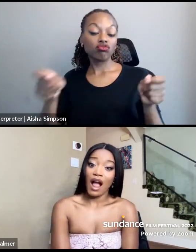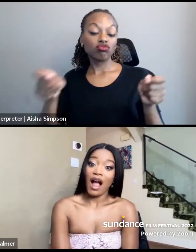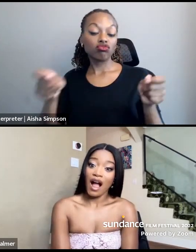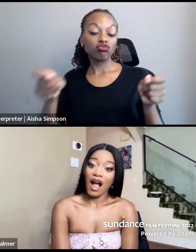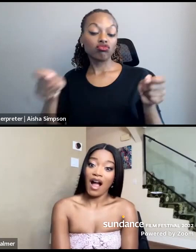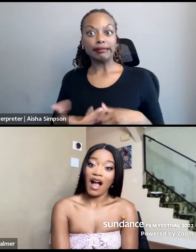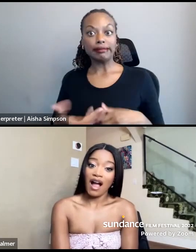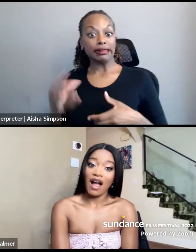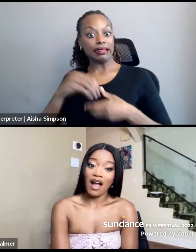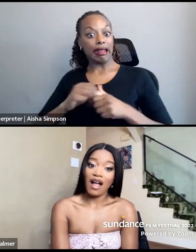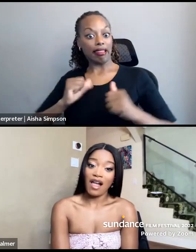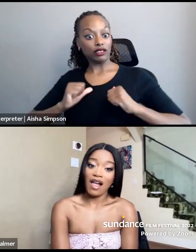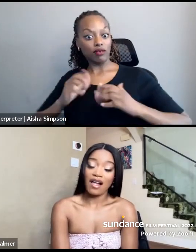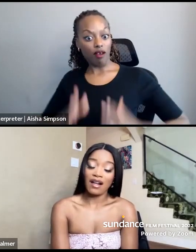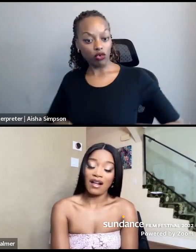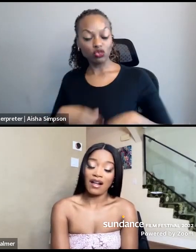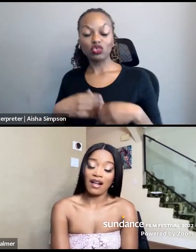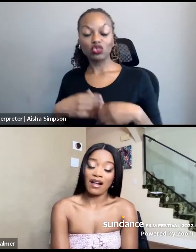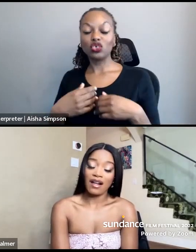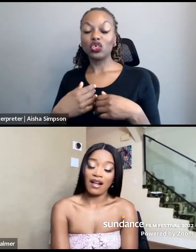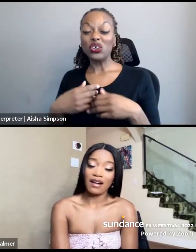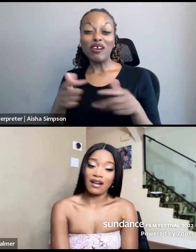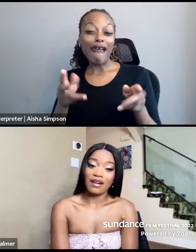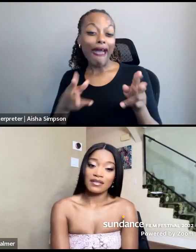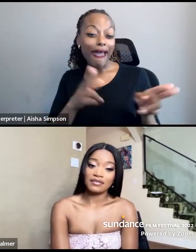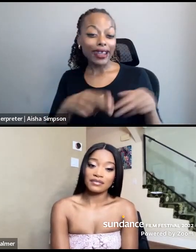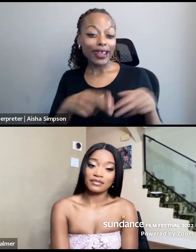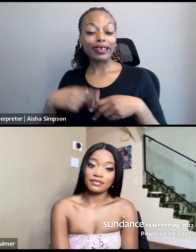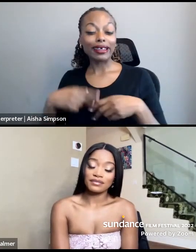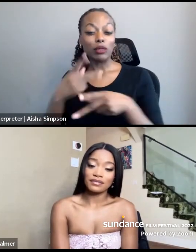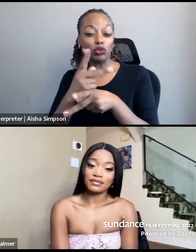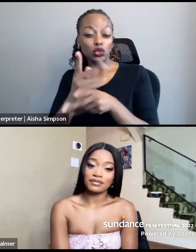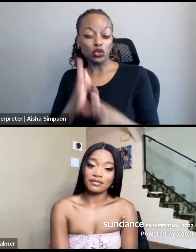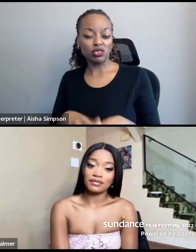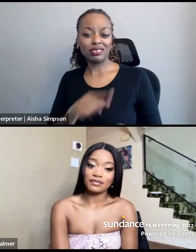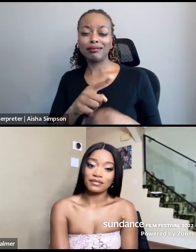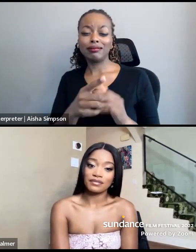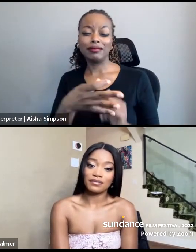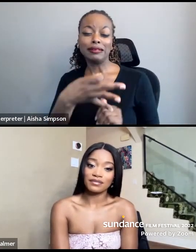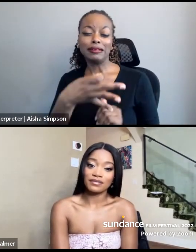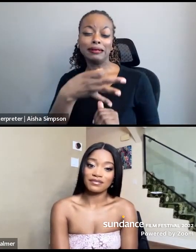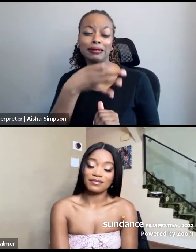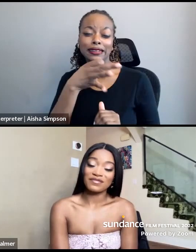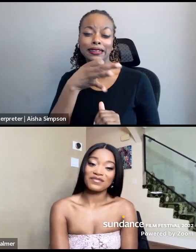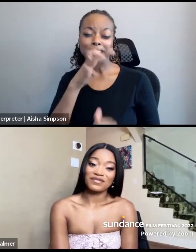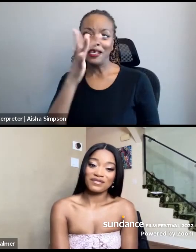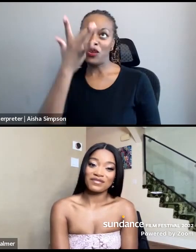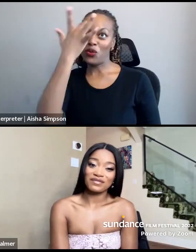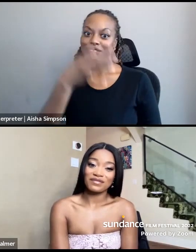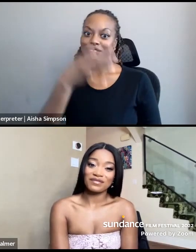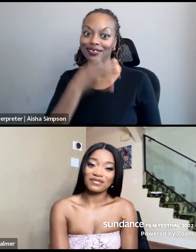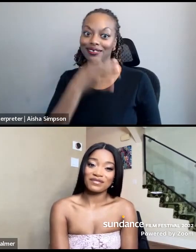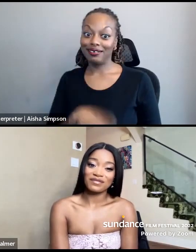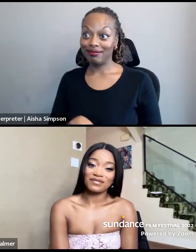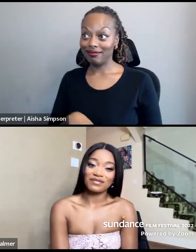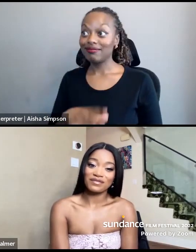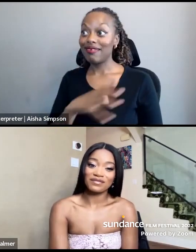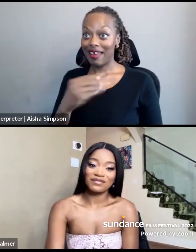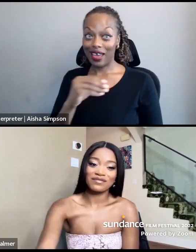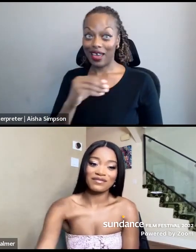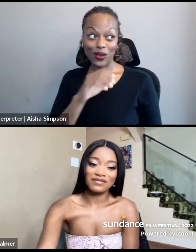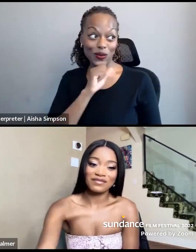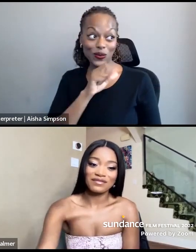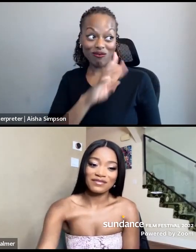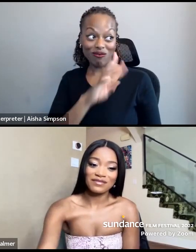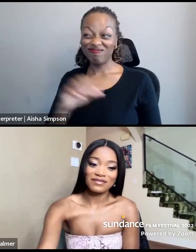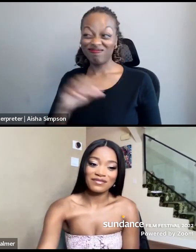and produced it. He's like an annoyingly gifted person. And you said he's 24. And he's 24, and he's